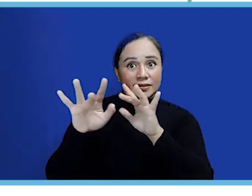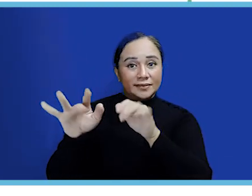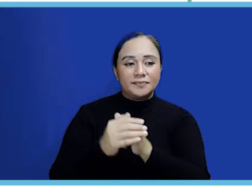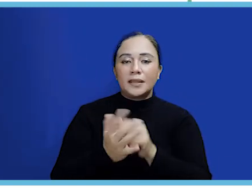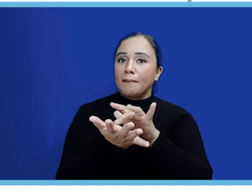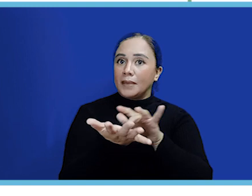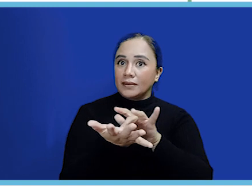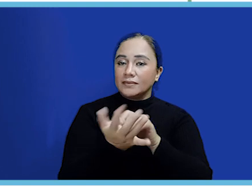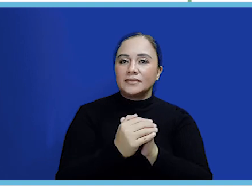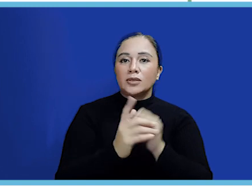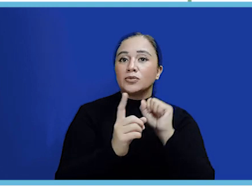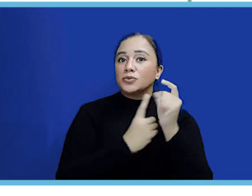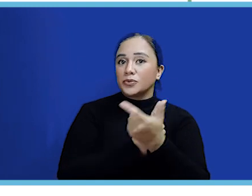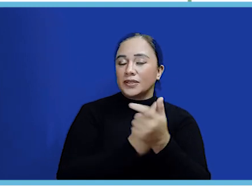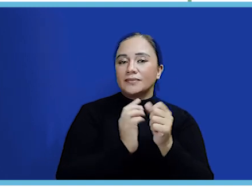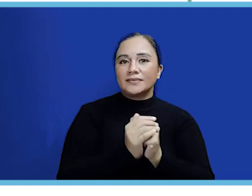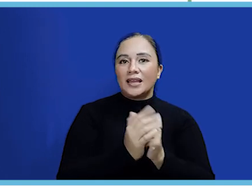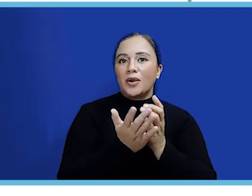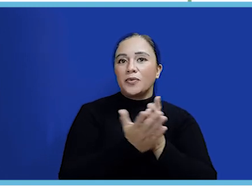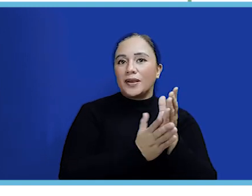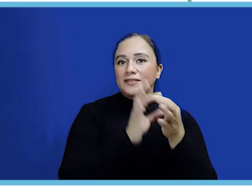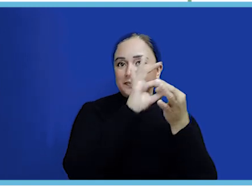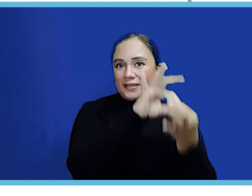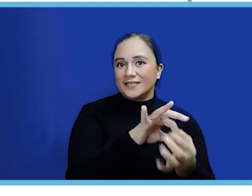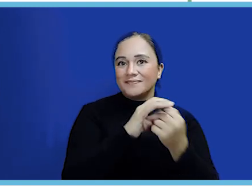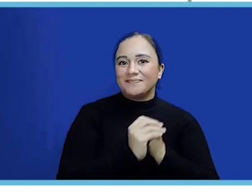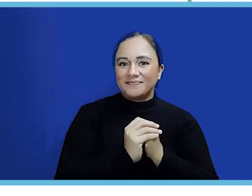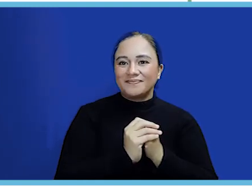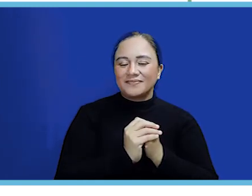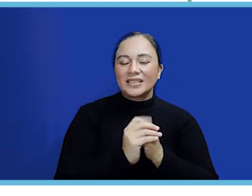charity, medical, social, and rights-based.